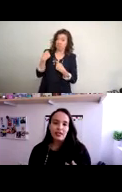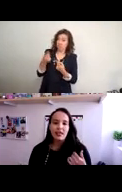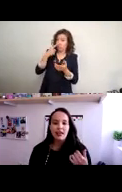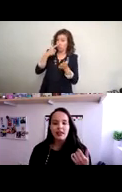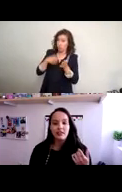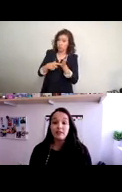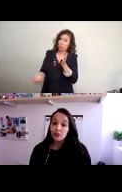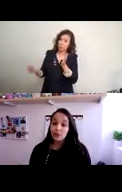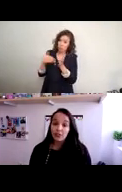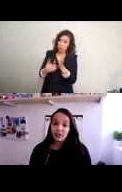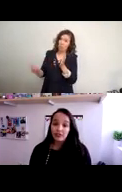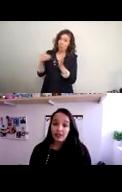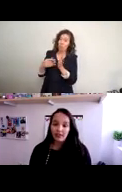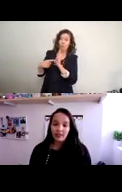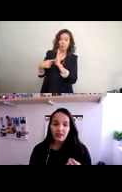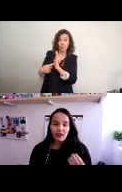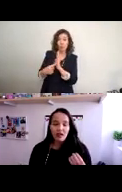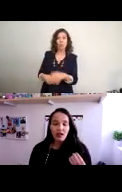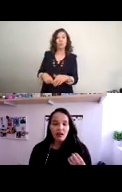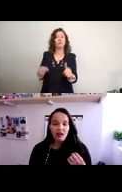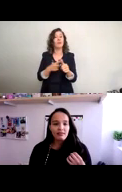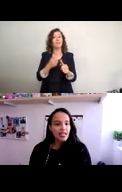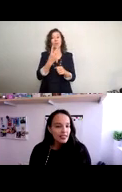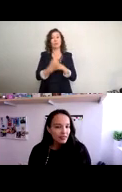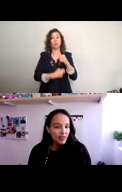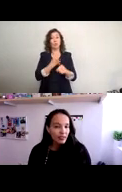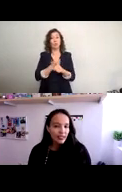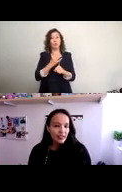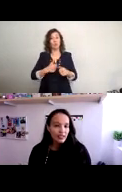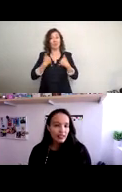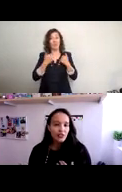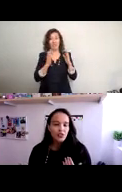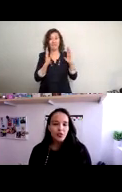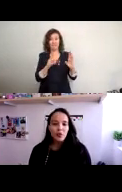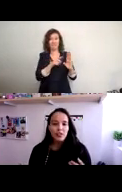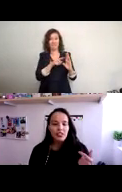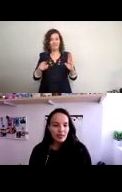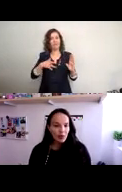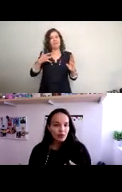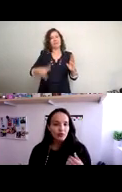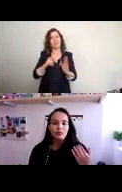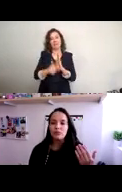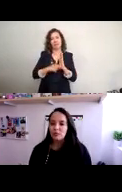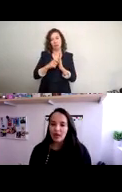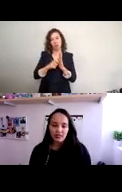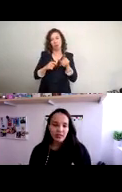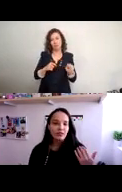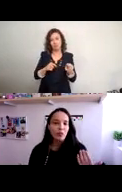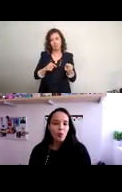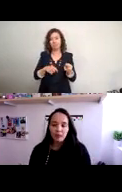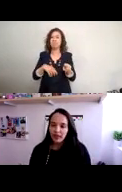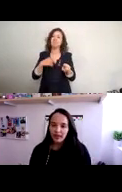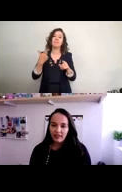demonstrates that the first 2 years of life are sensitive periods during which stable,